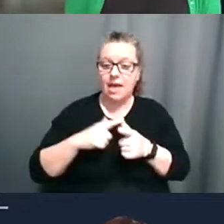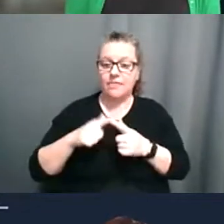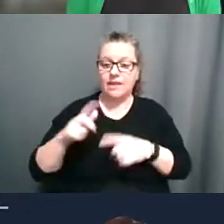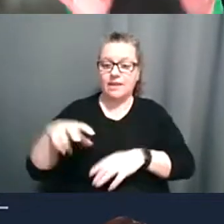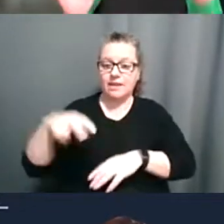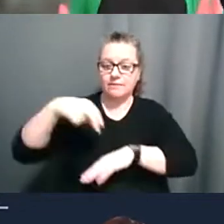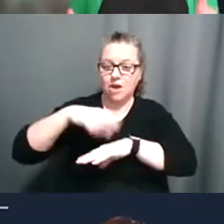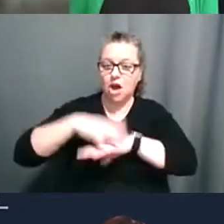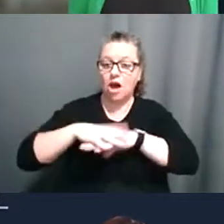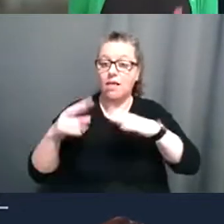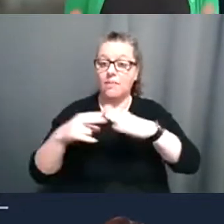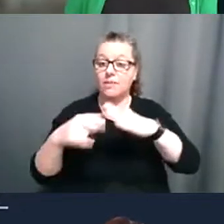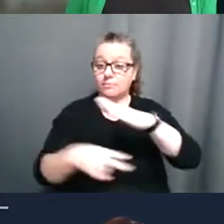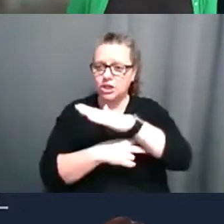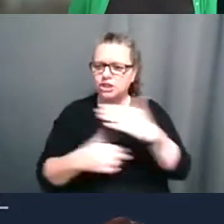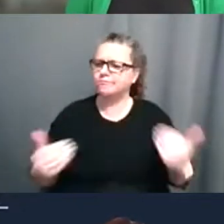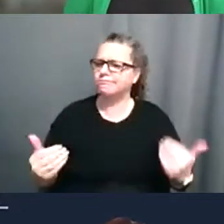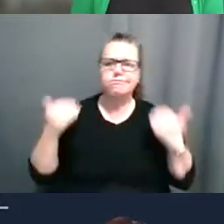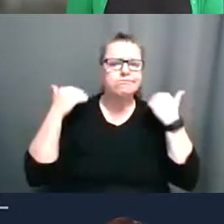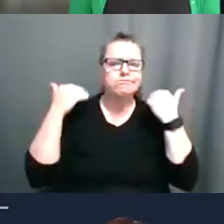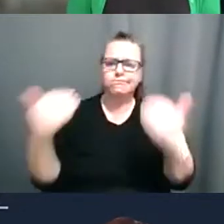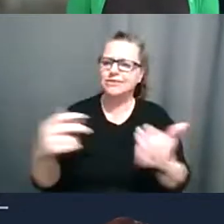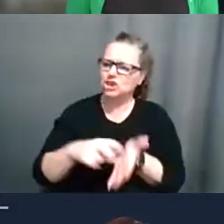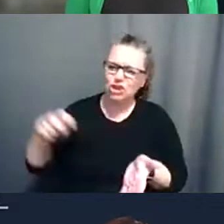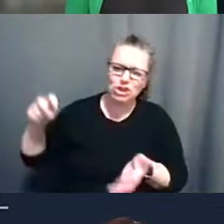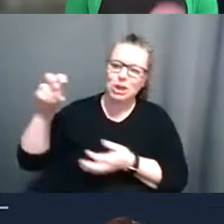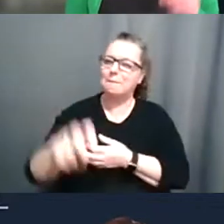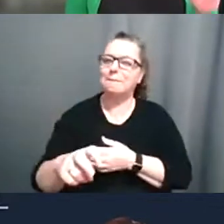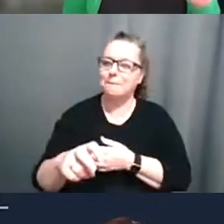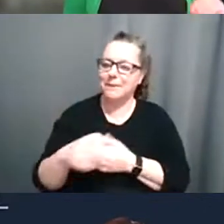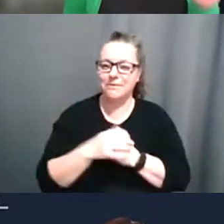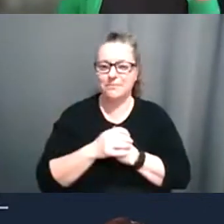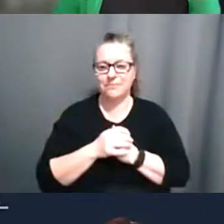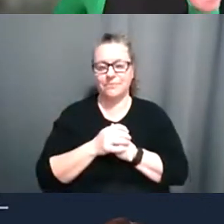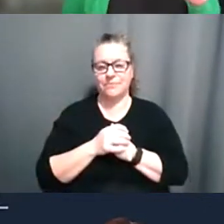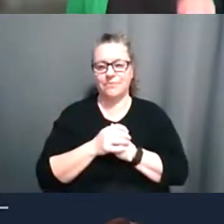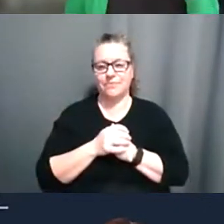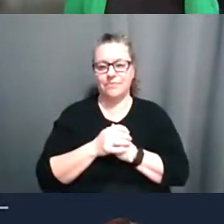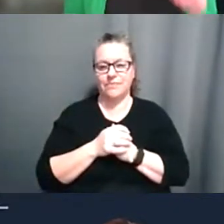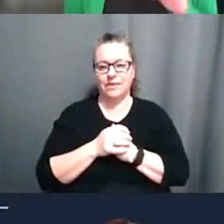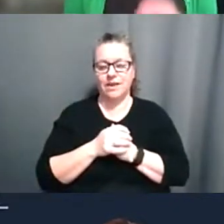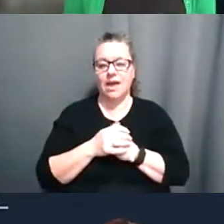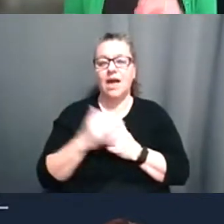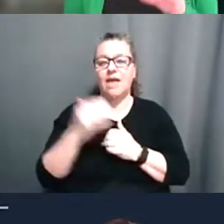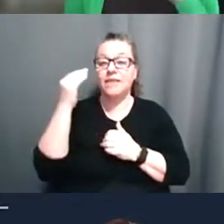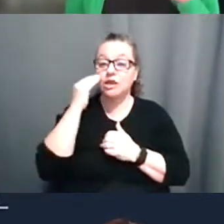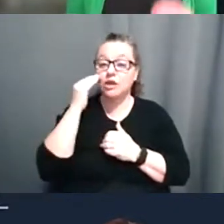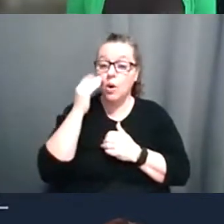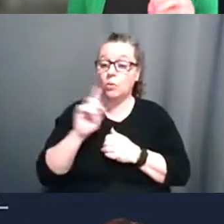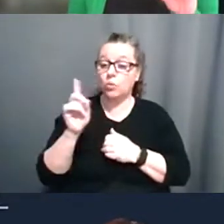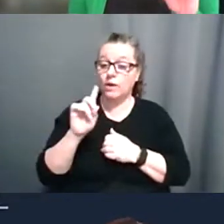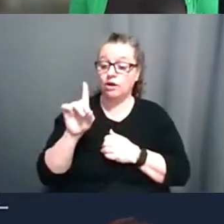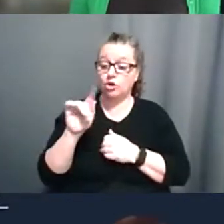the bridge. Take that step, take that leap. Also know where your data comes from, know what